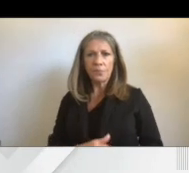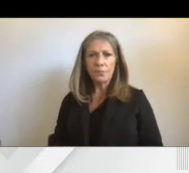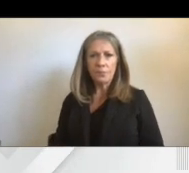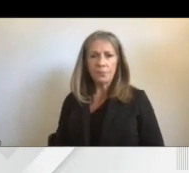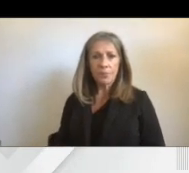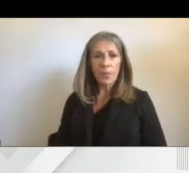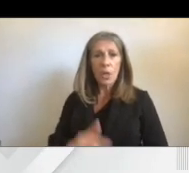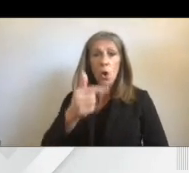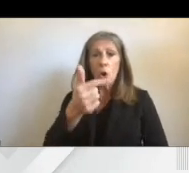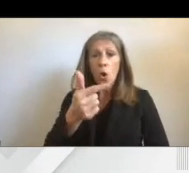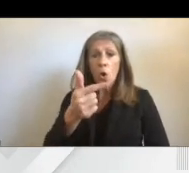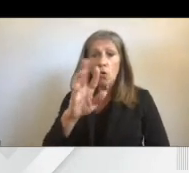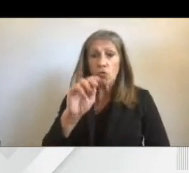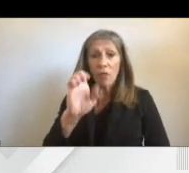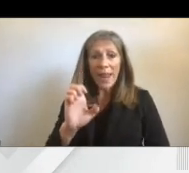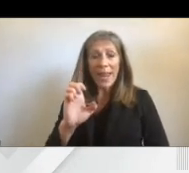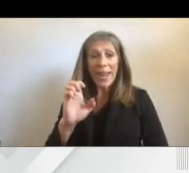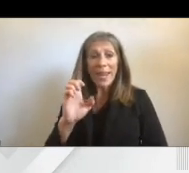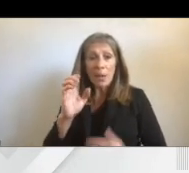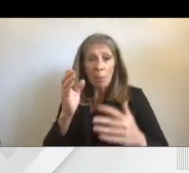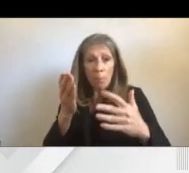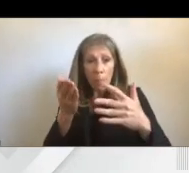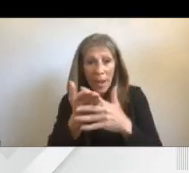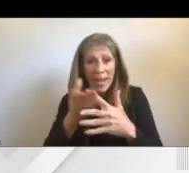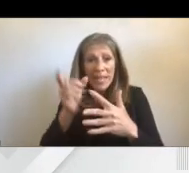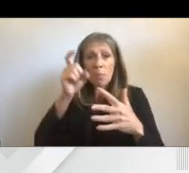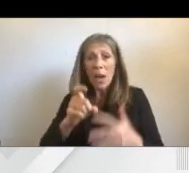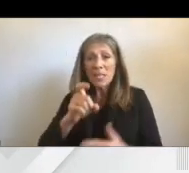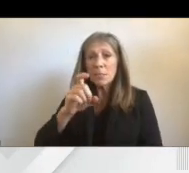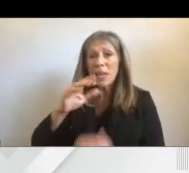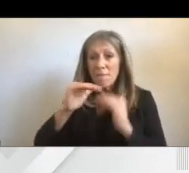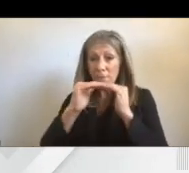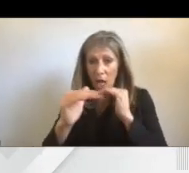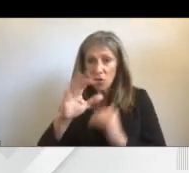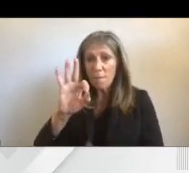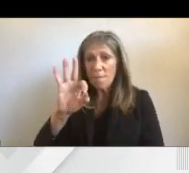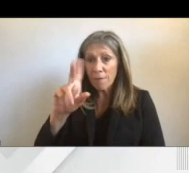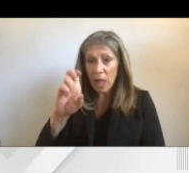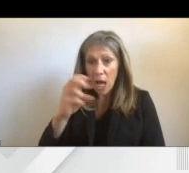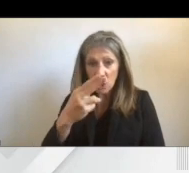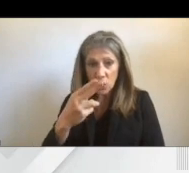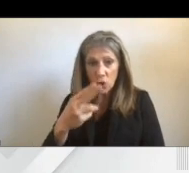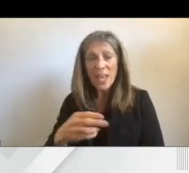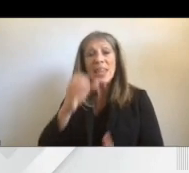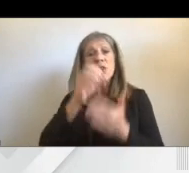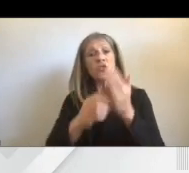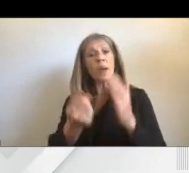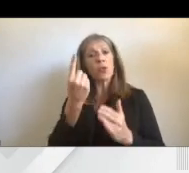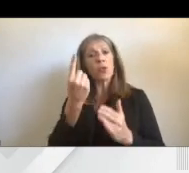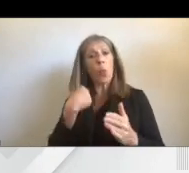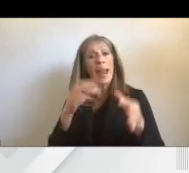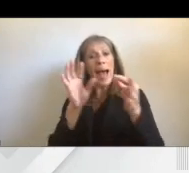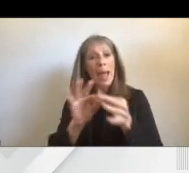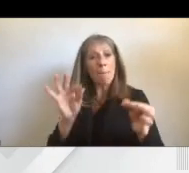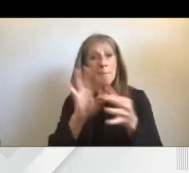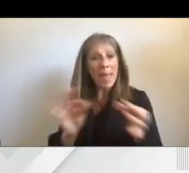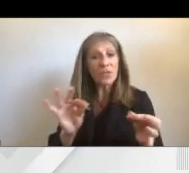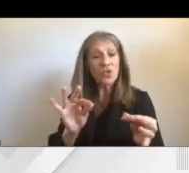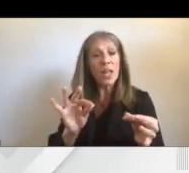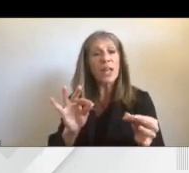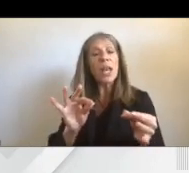Grade breaks on a pedestrian access route must be flush. In the Chapter 1 training module, I mentioned that the